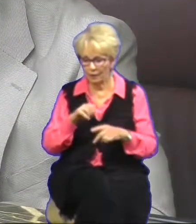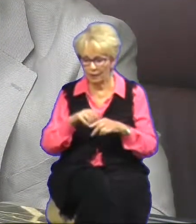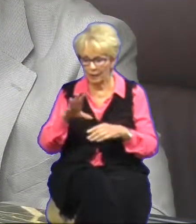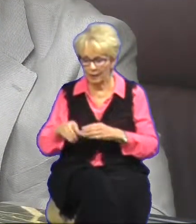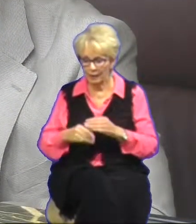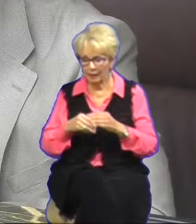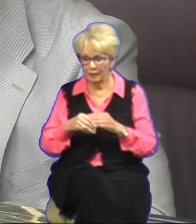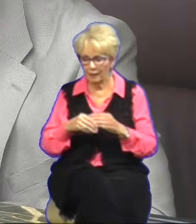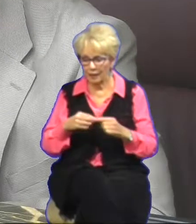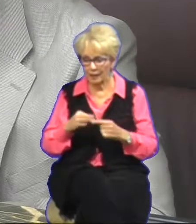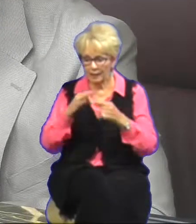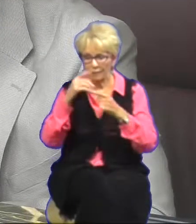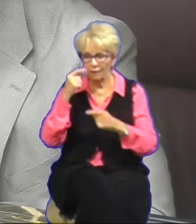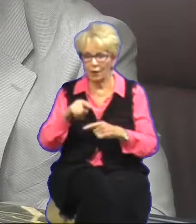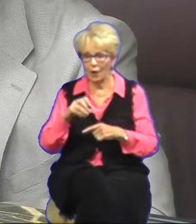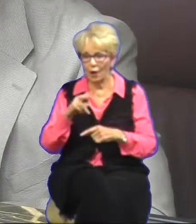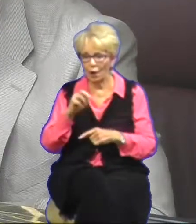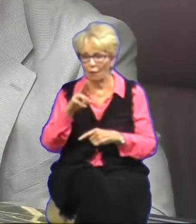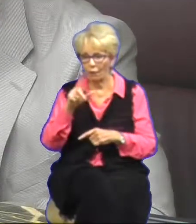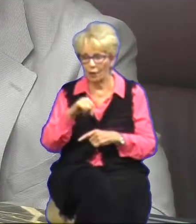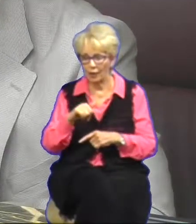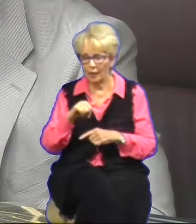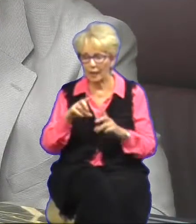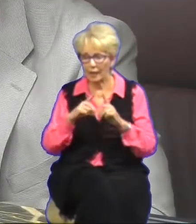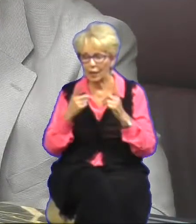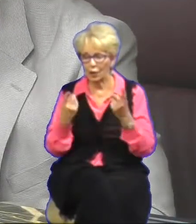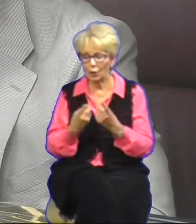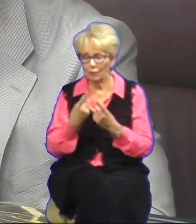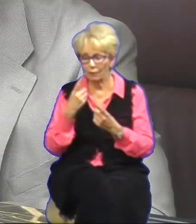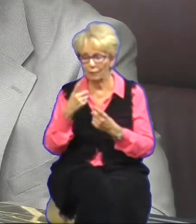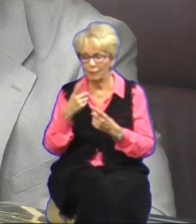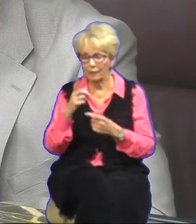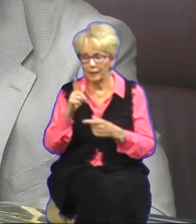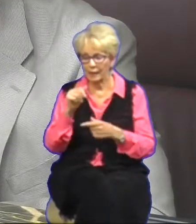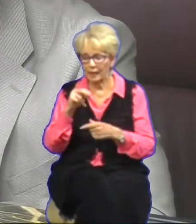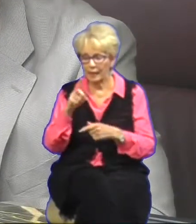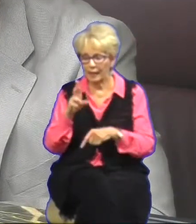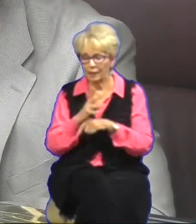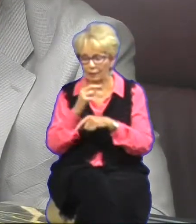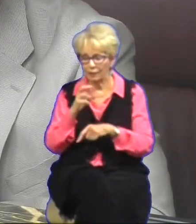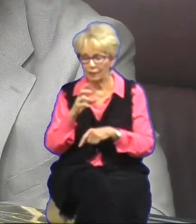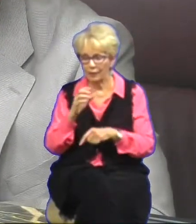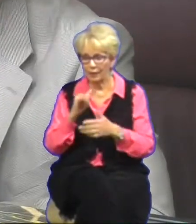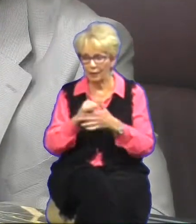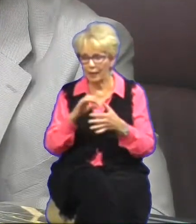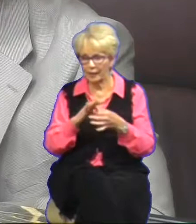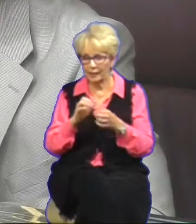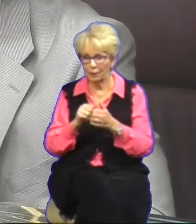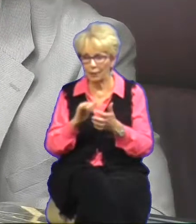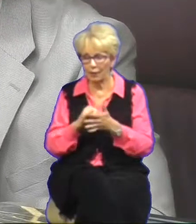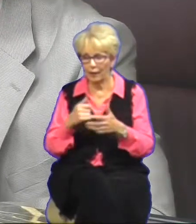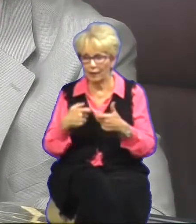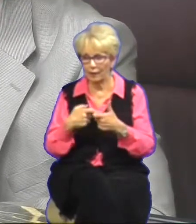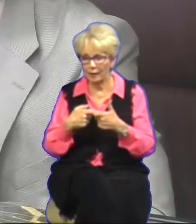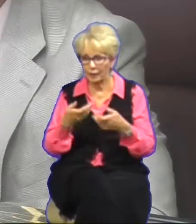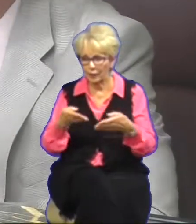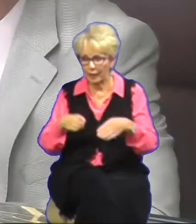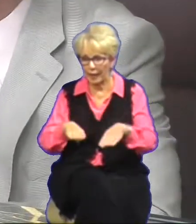add exceptions for overlay districts as a land use with condition which deals with electronic